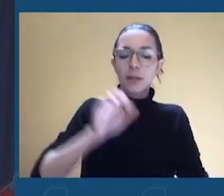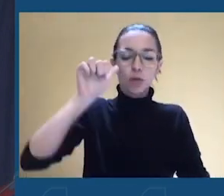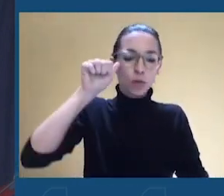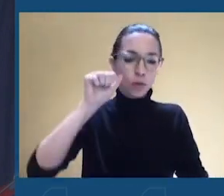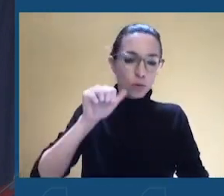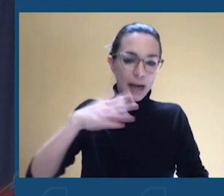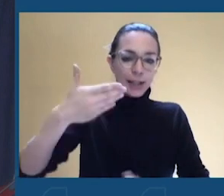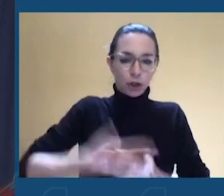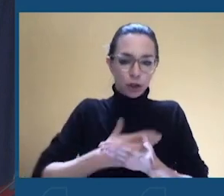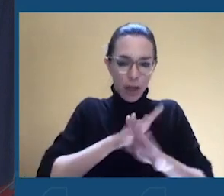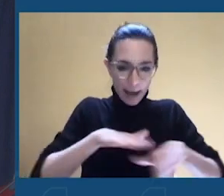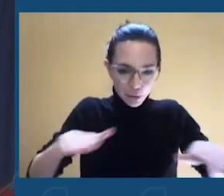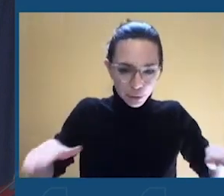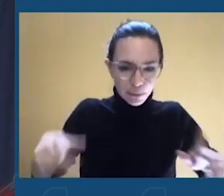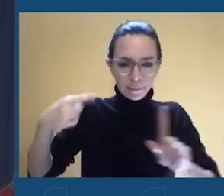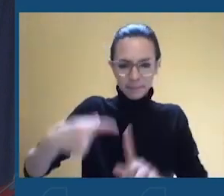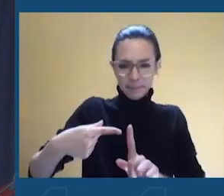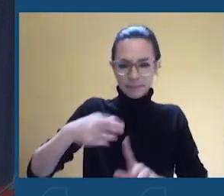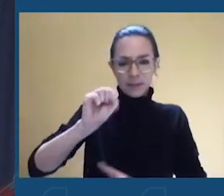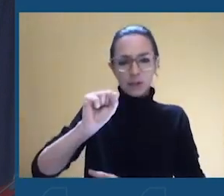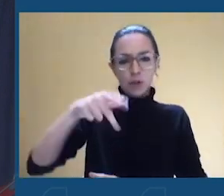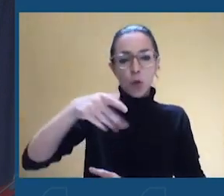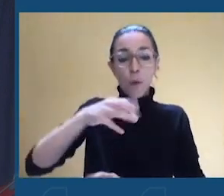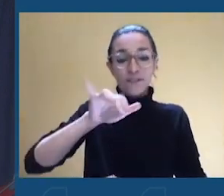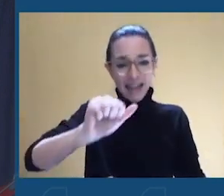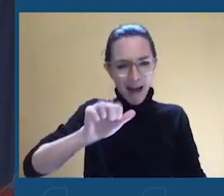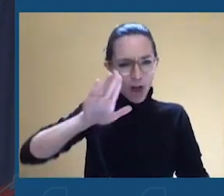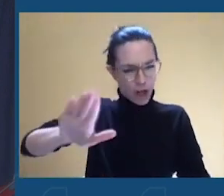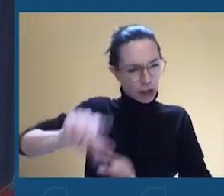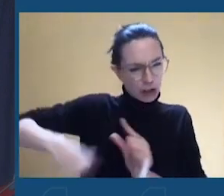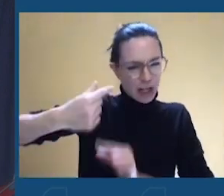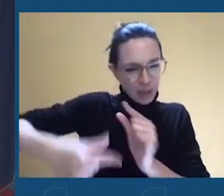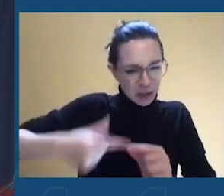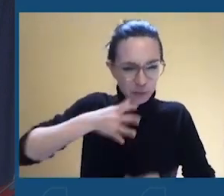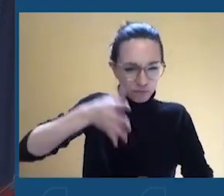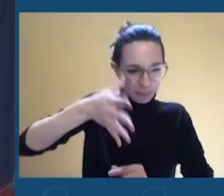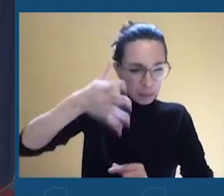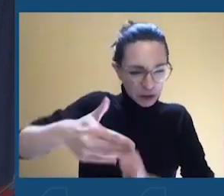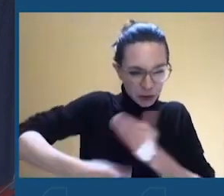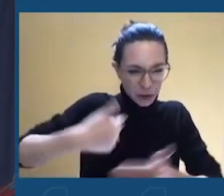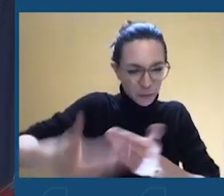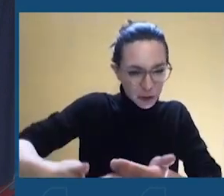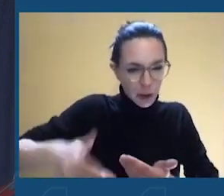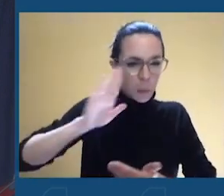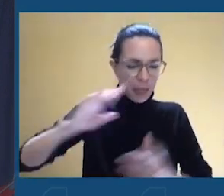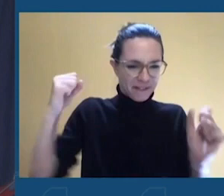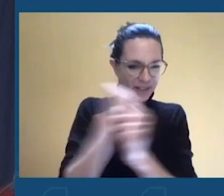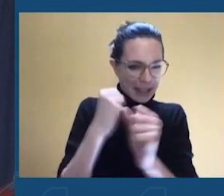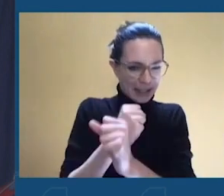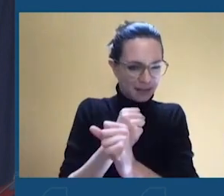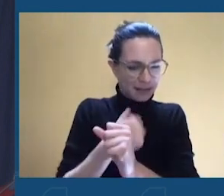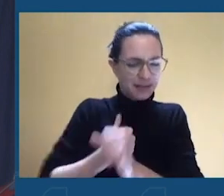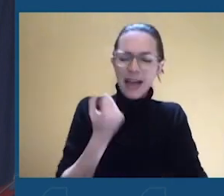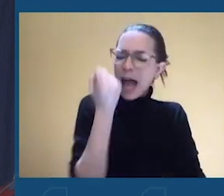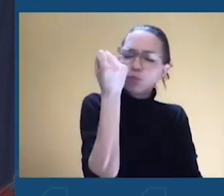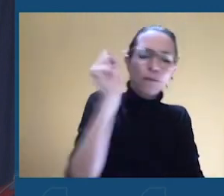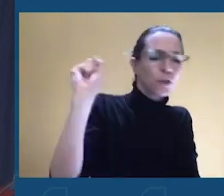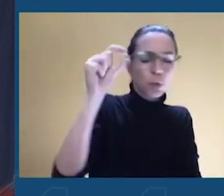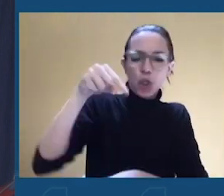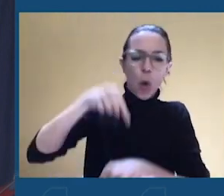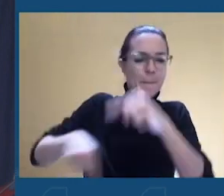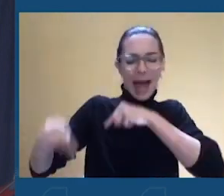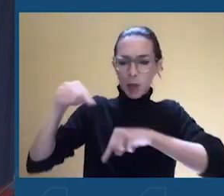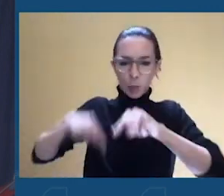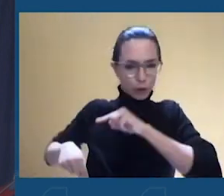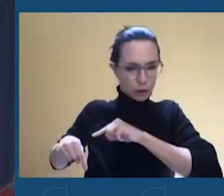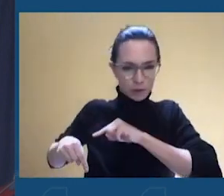fighting this same fight, something that we had thought we had put to bed a long time ago. And I refuse to go backwards. I refuse